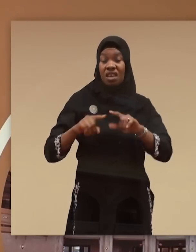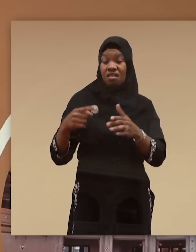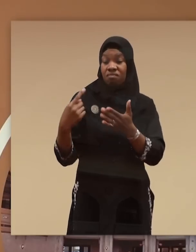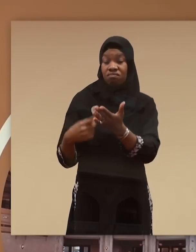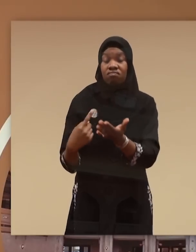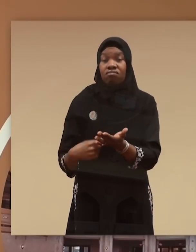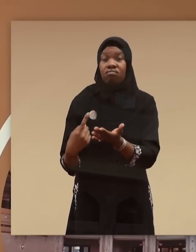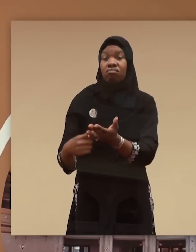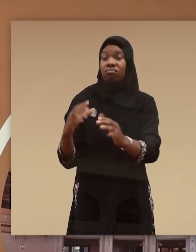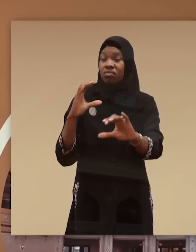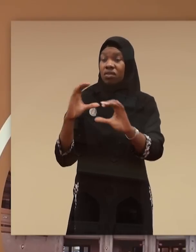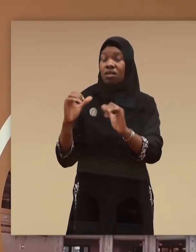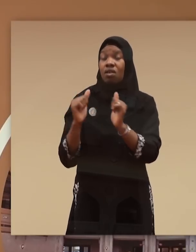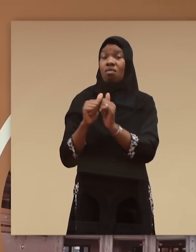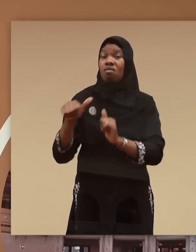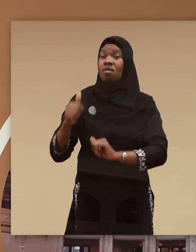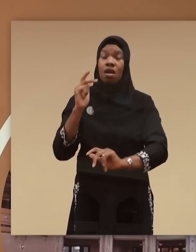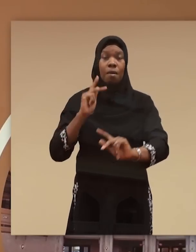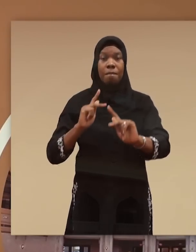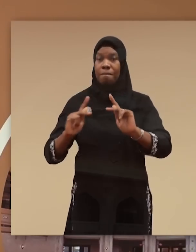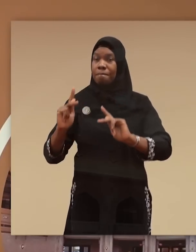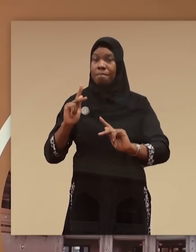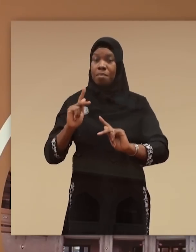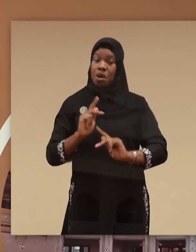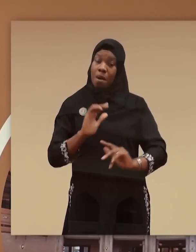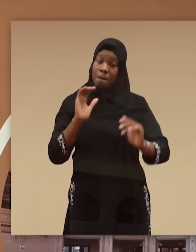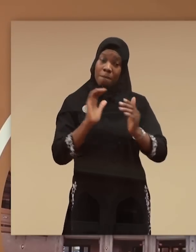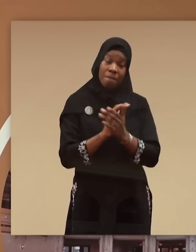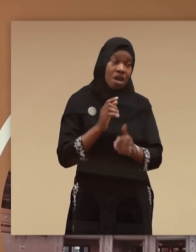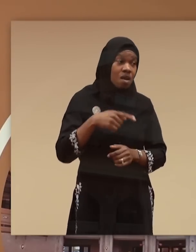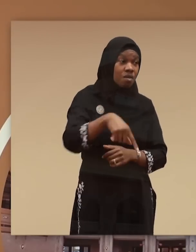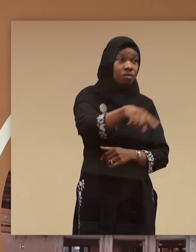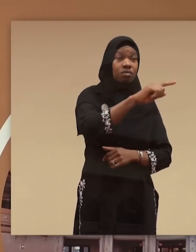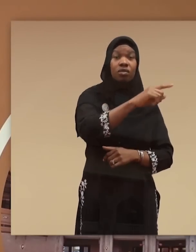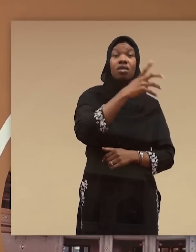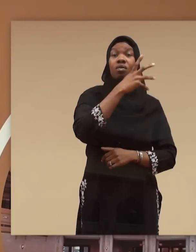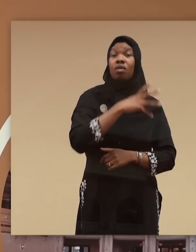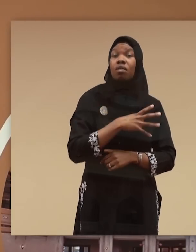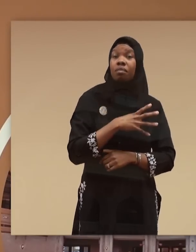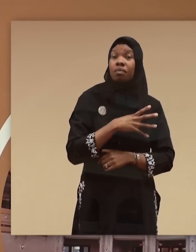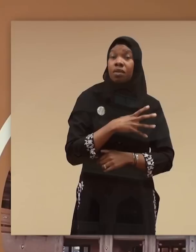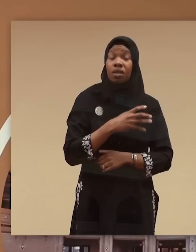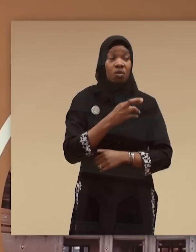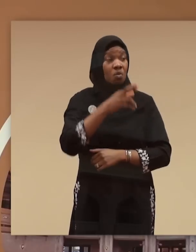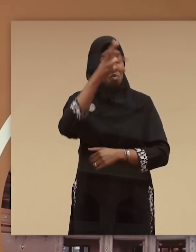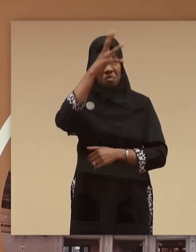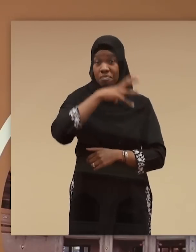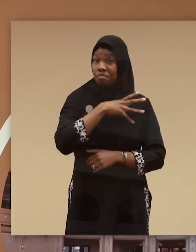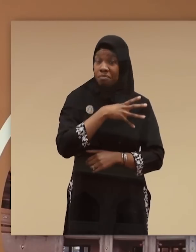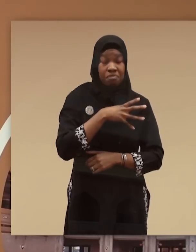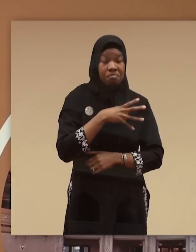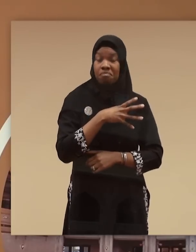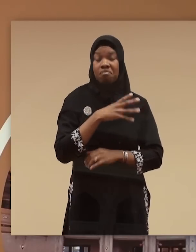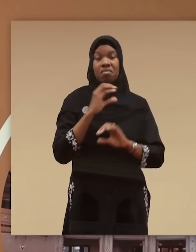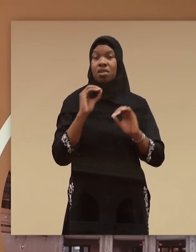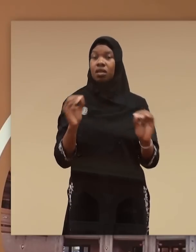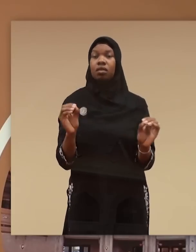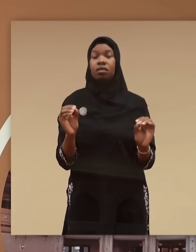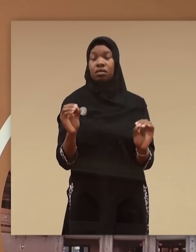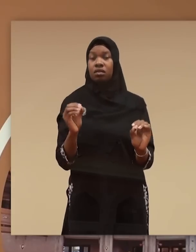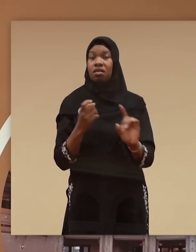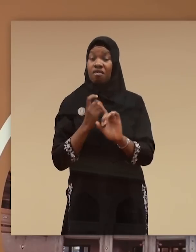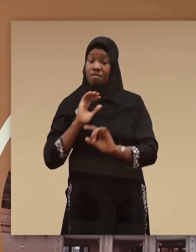to intermingle with them, to marry from their girls, to marry their boys,